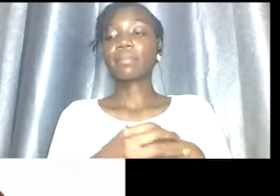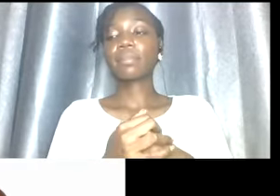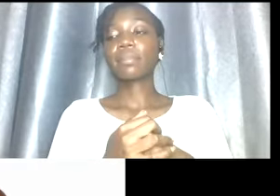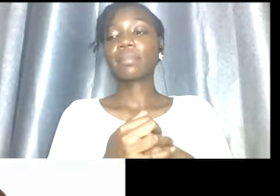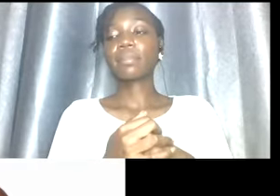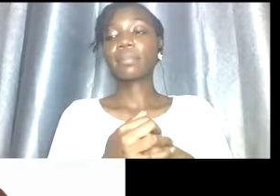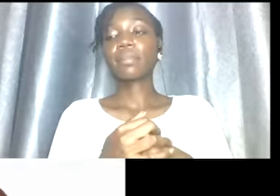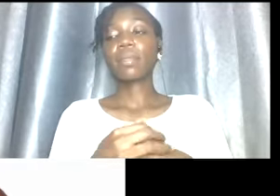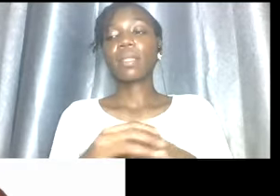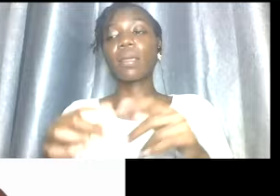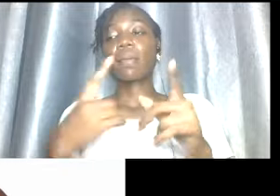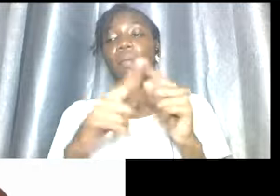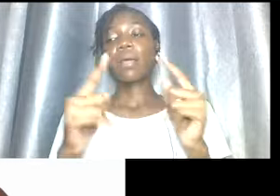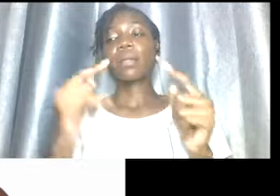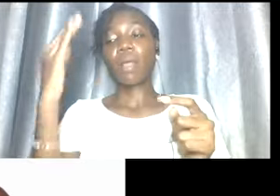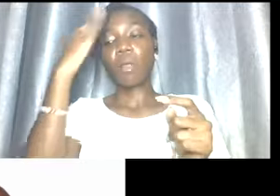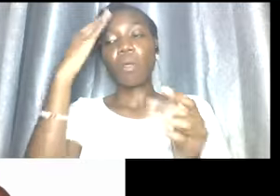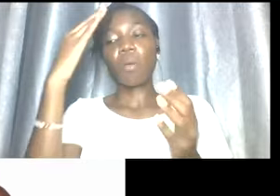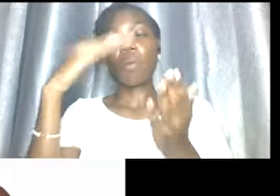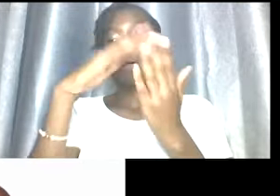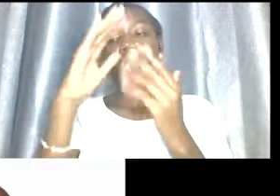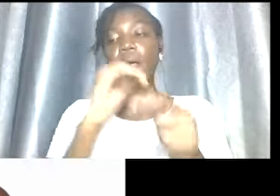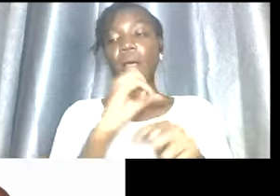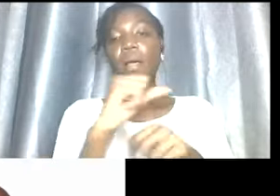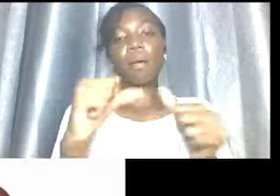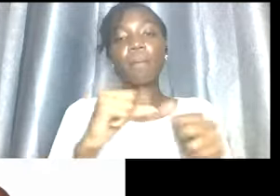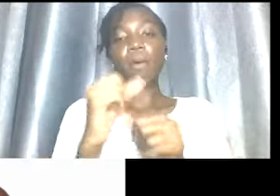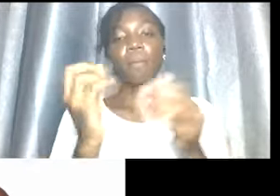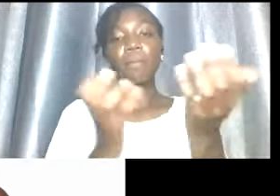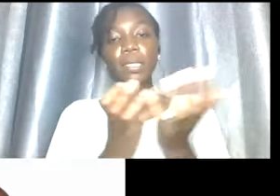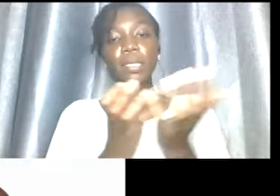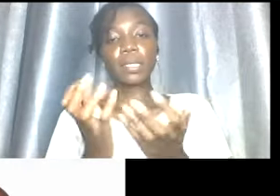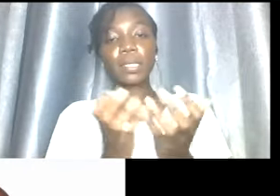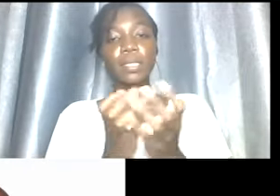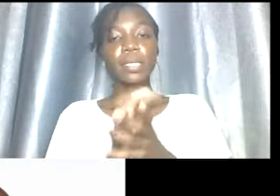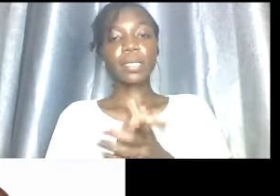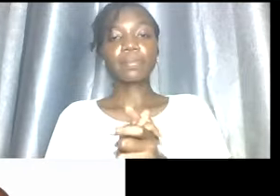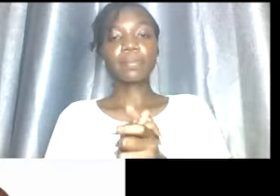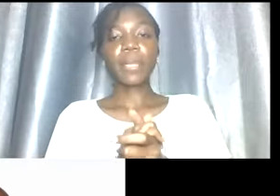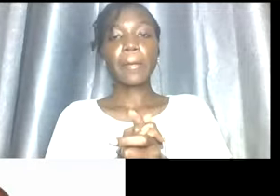a whole lot about the pizza business. I can start a pizza business from scratch.